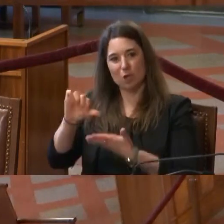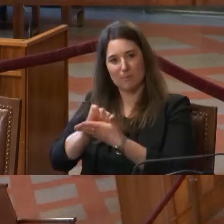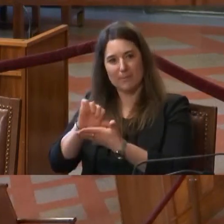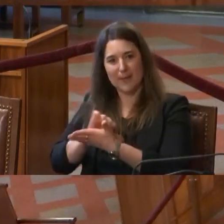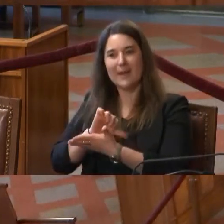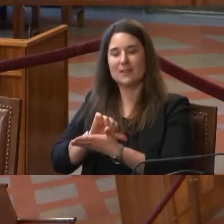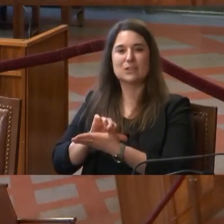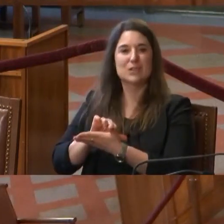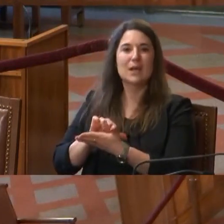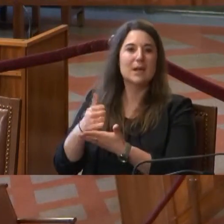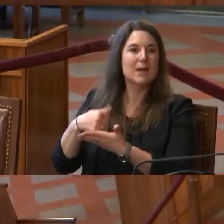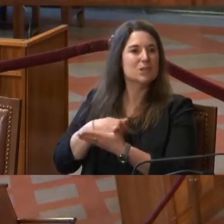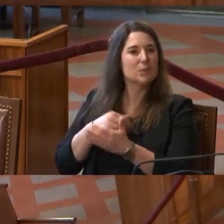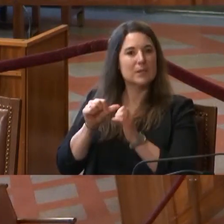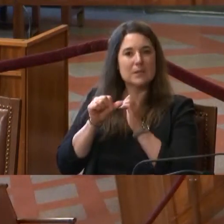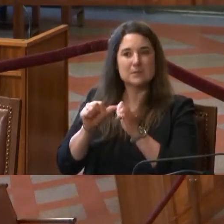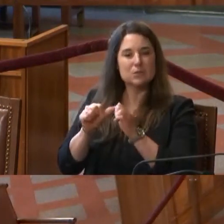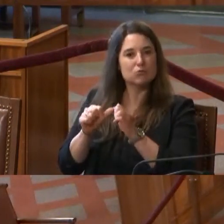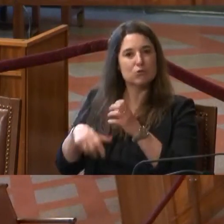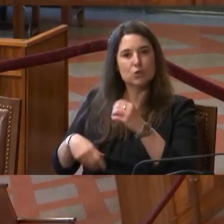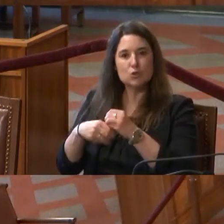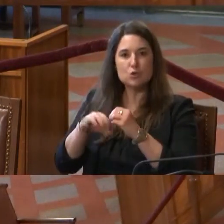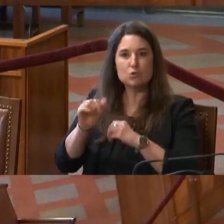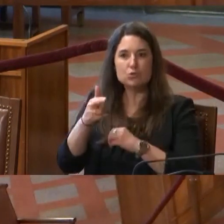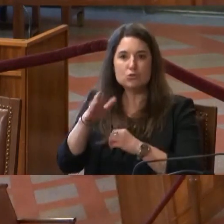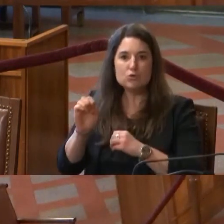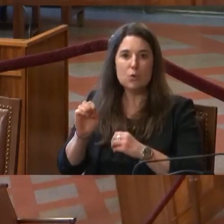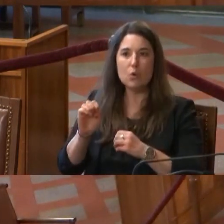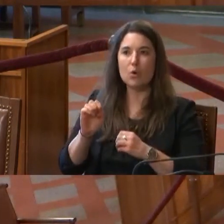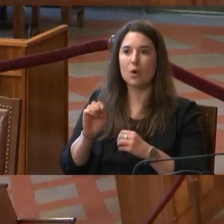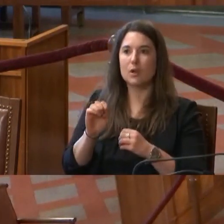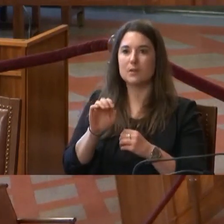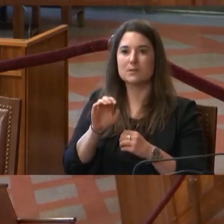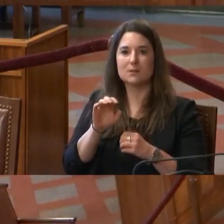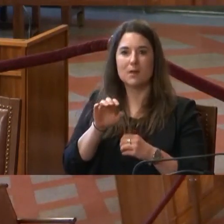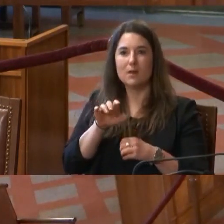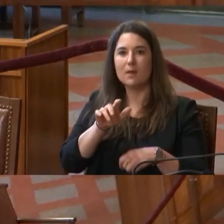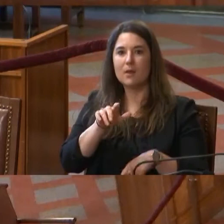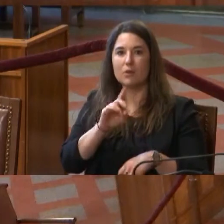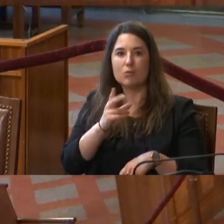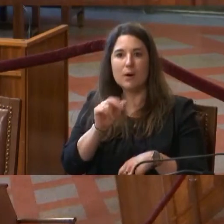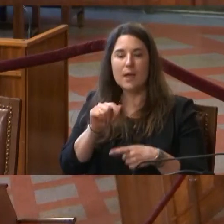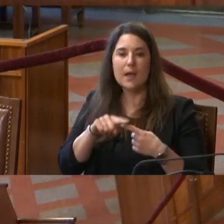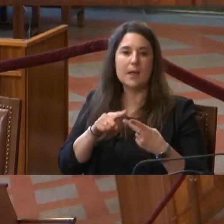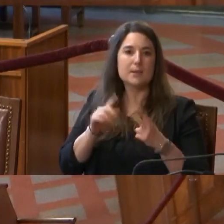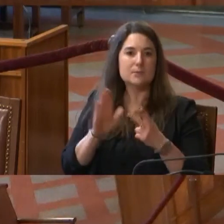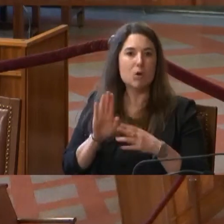as we continue to get new sources like the URA, small business funding,